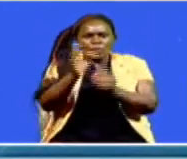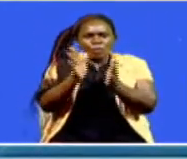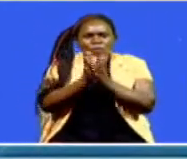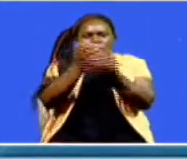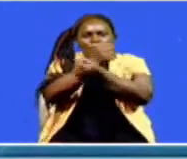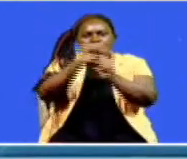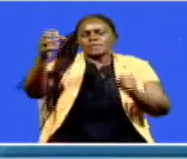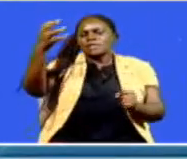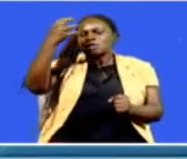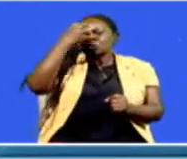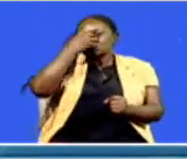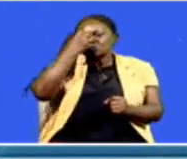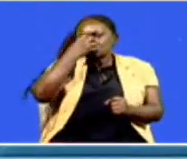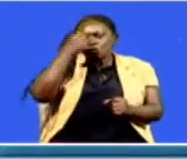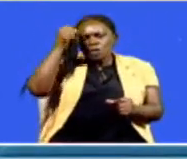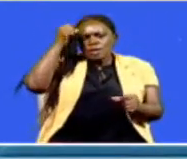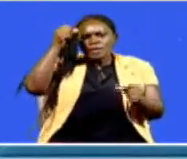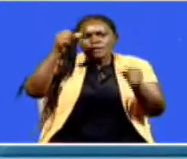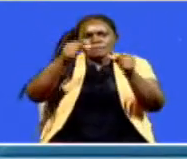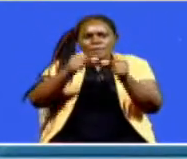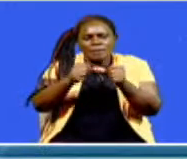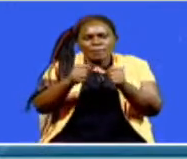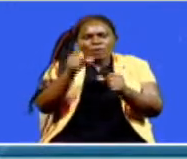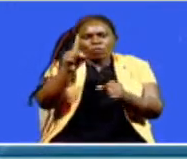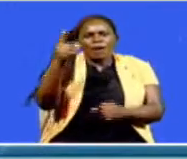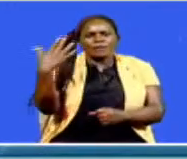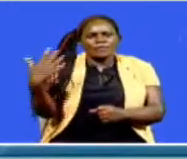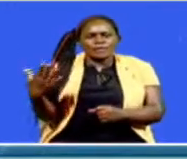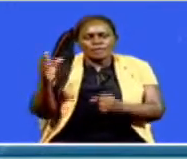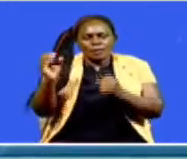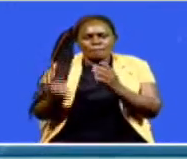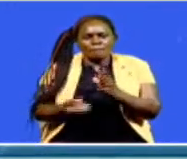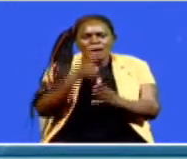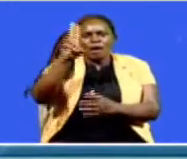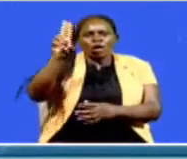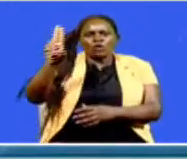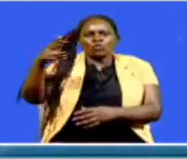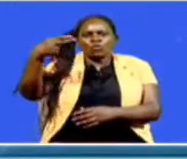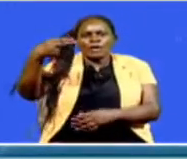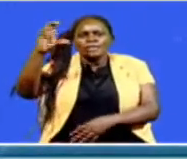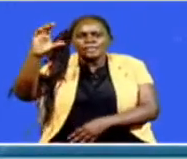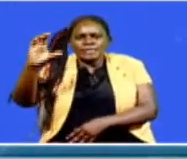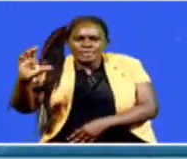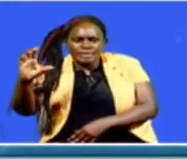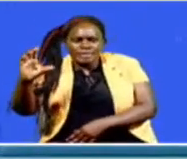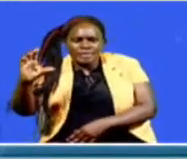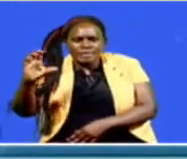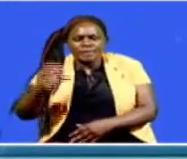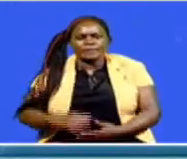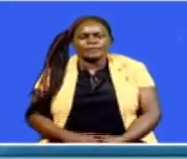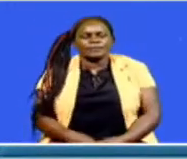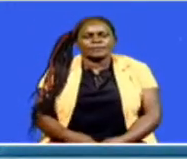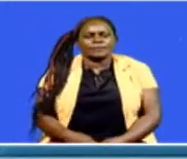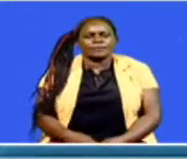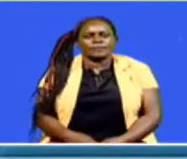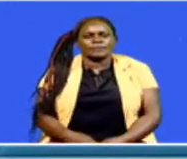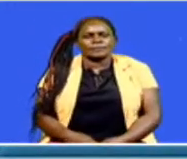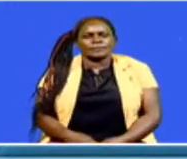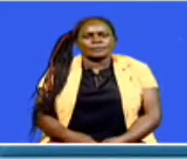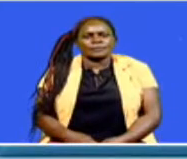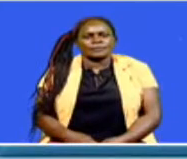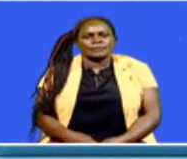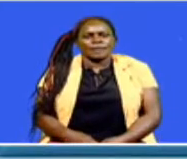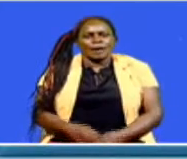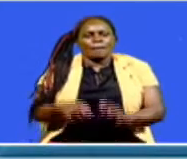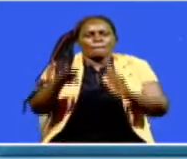William Ruto, will be remembered for one thing: the launch of universal health coverage, commonly known as the UHC.